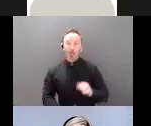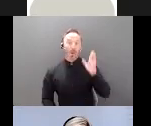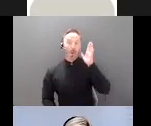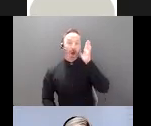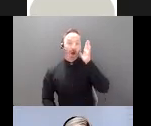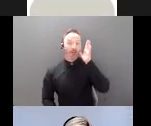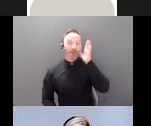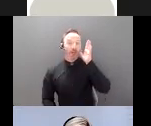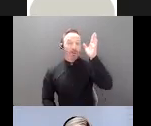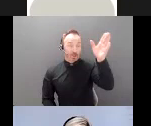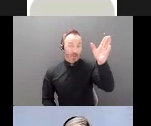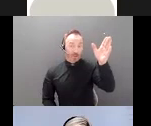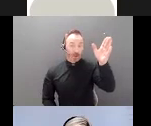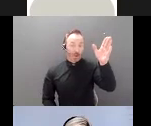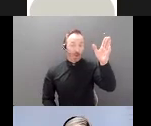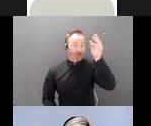past. And so this is why